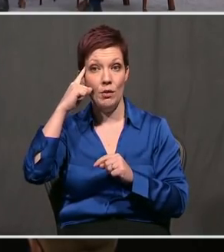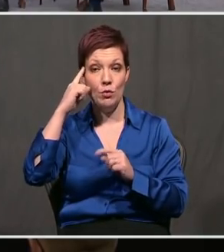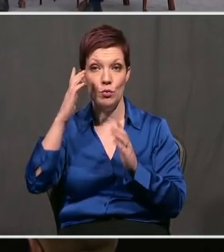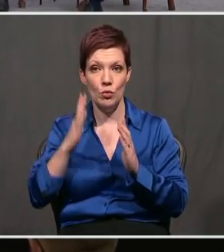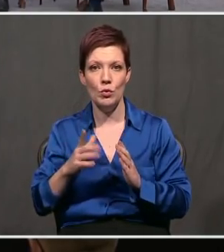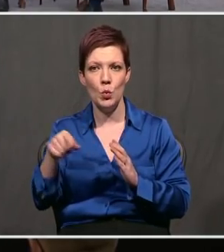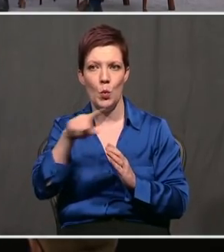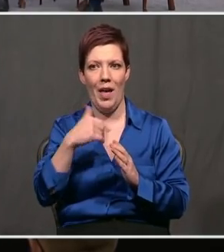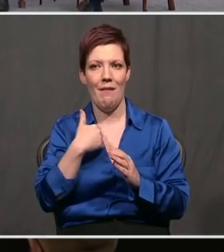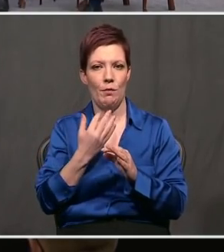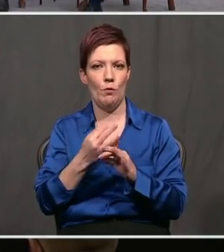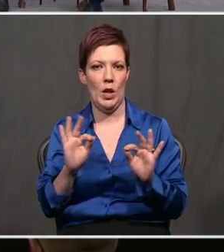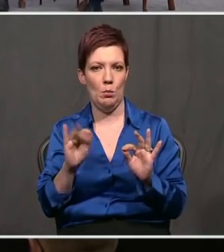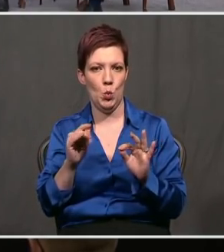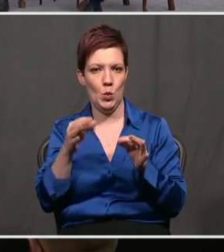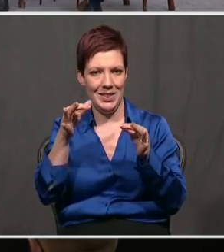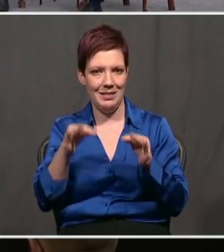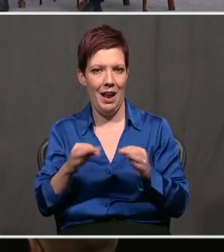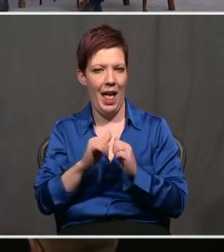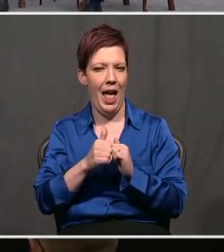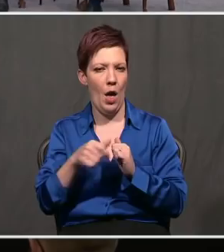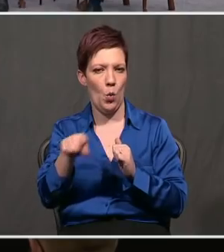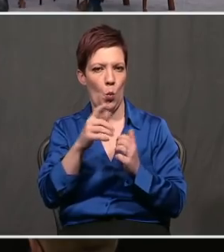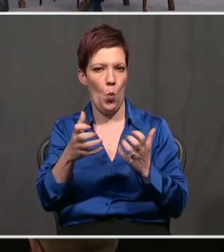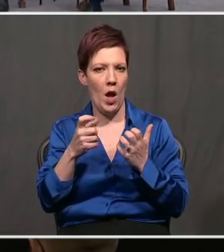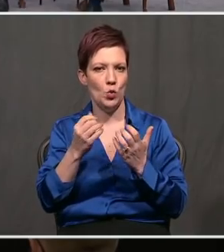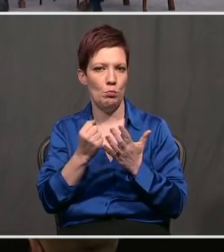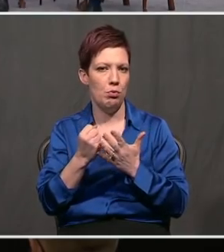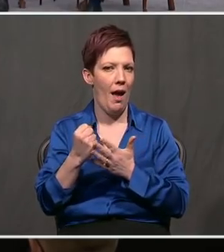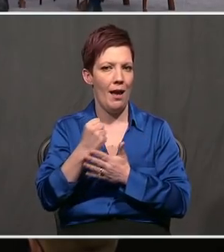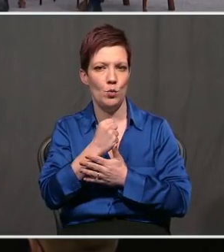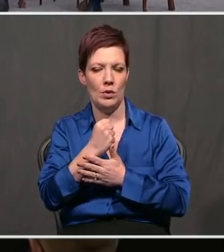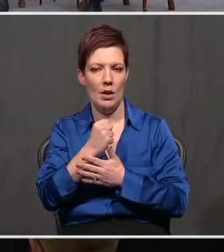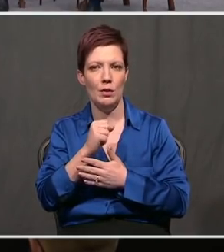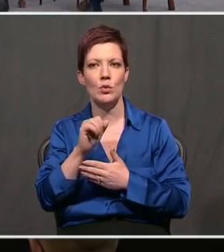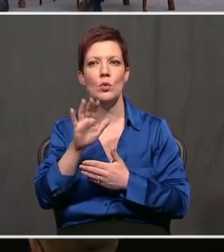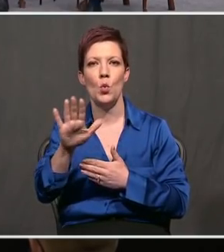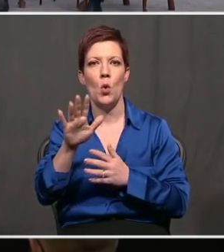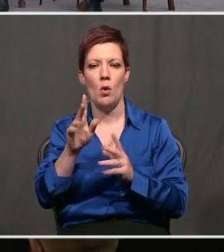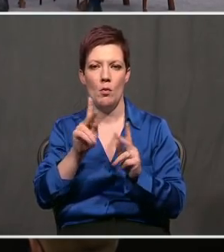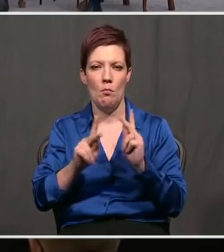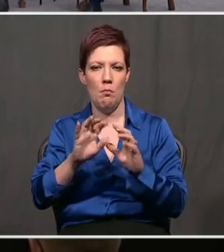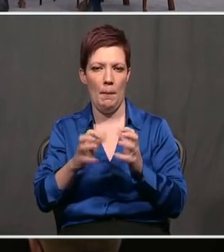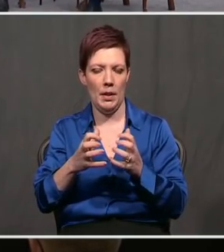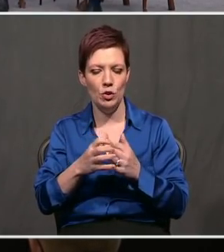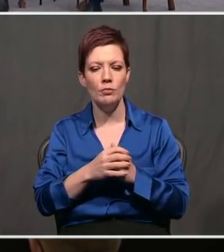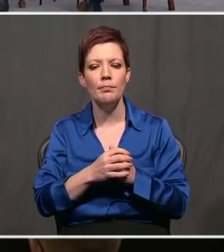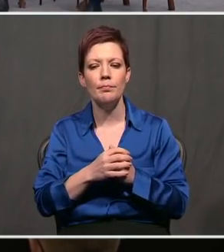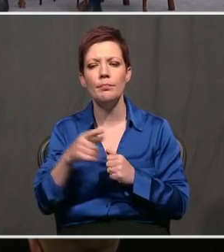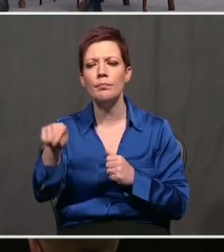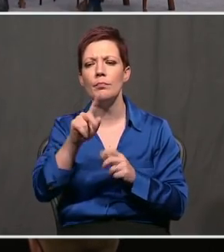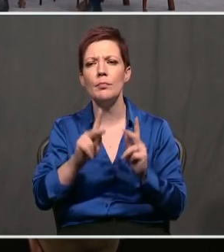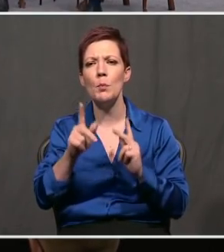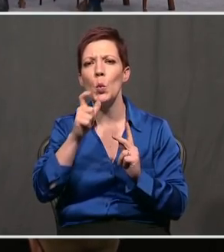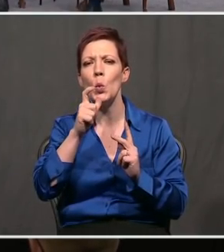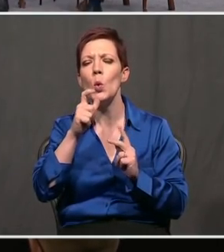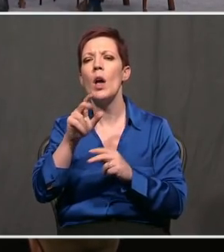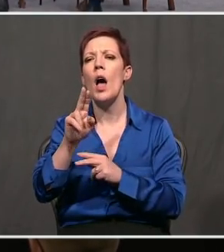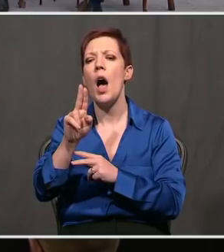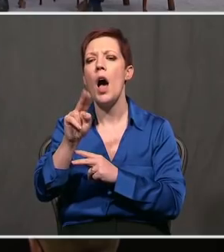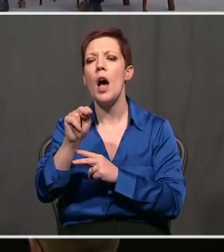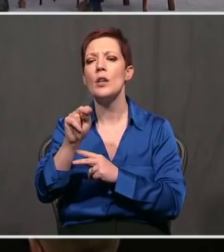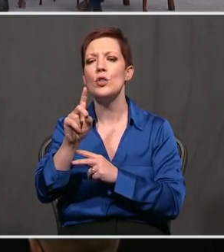to decide how you'd like to prioritize. One of the key areas that I think we all worry about are the individuals who are underserved in our healthcare